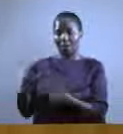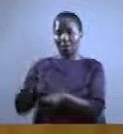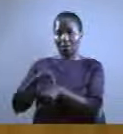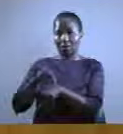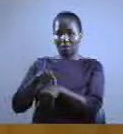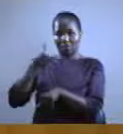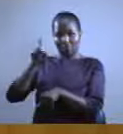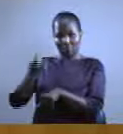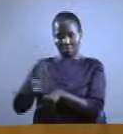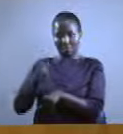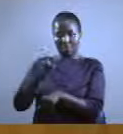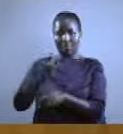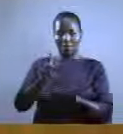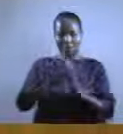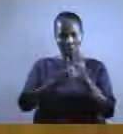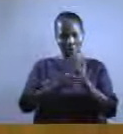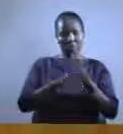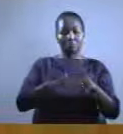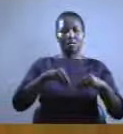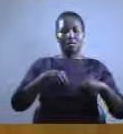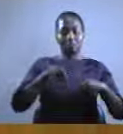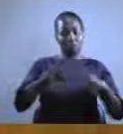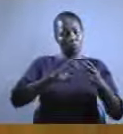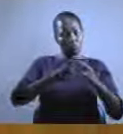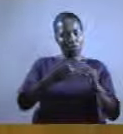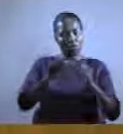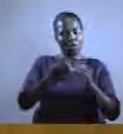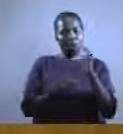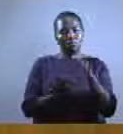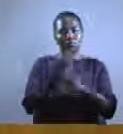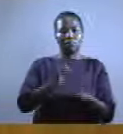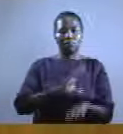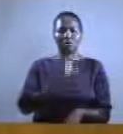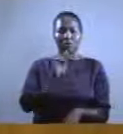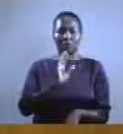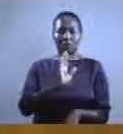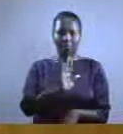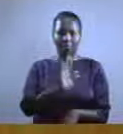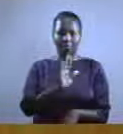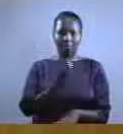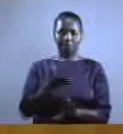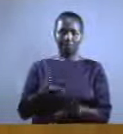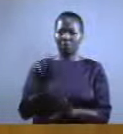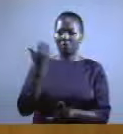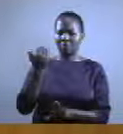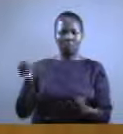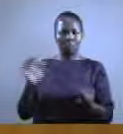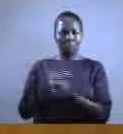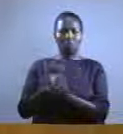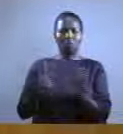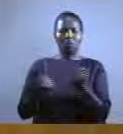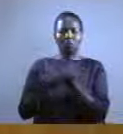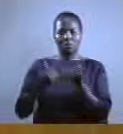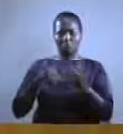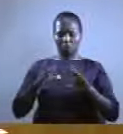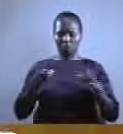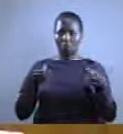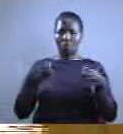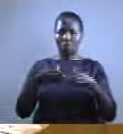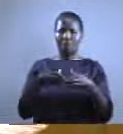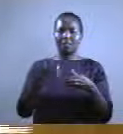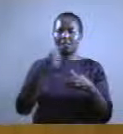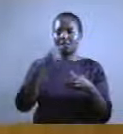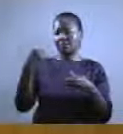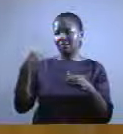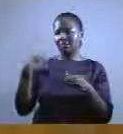to embrace policies that's making sense for South Africa. There was unanimous support in our committee for the sunset